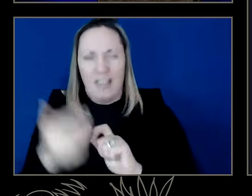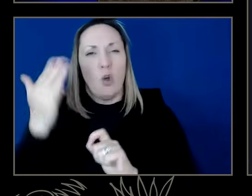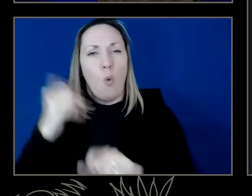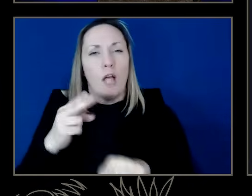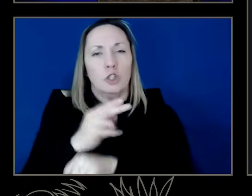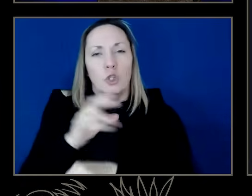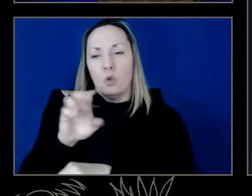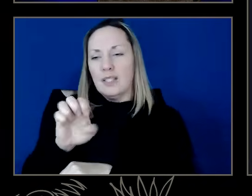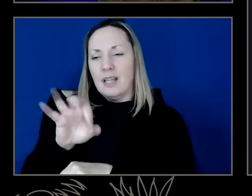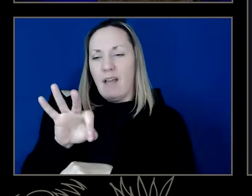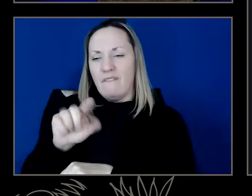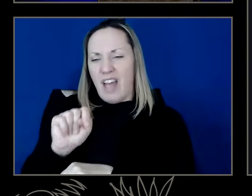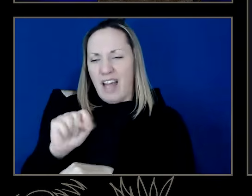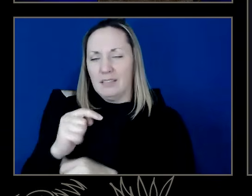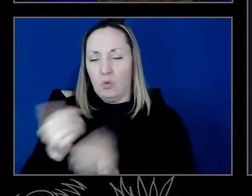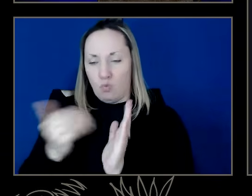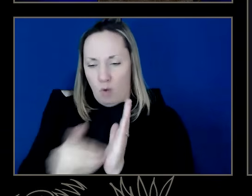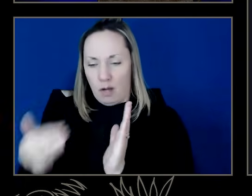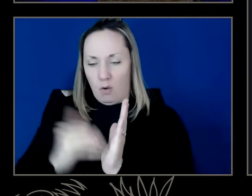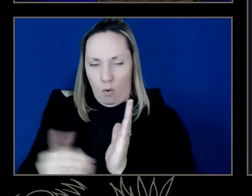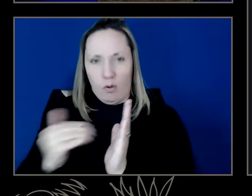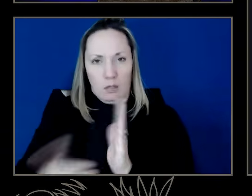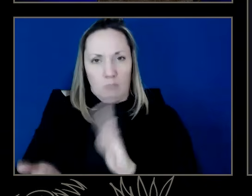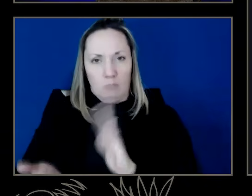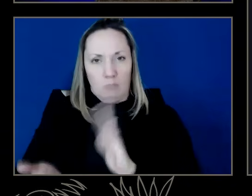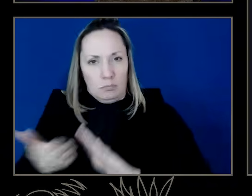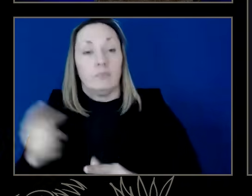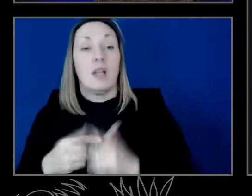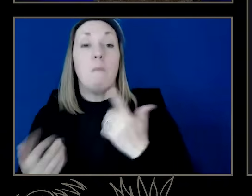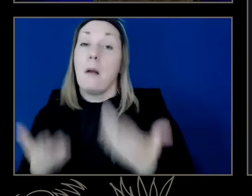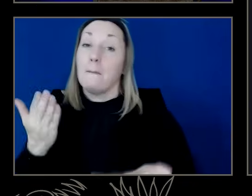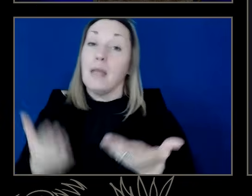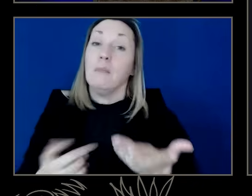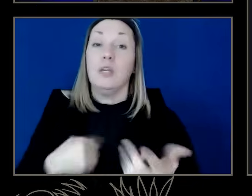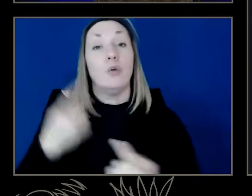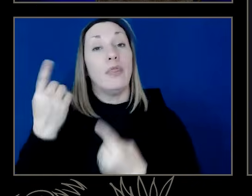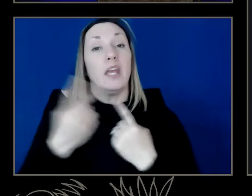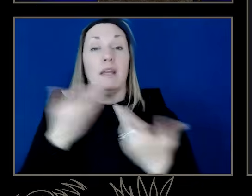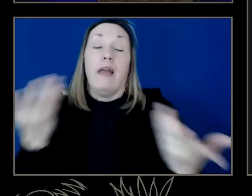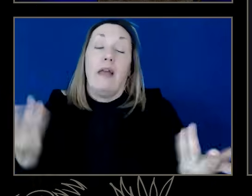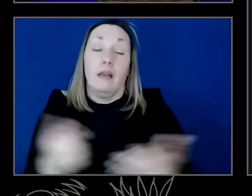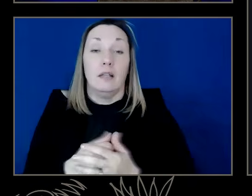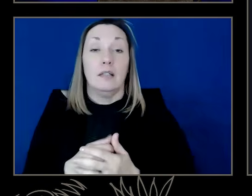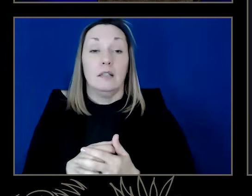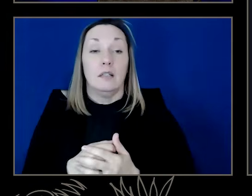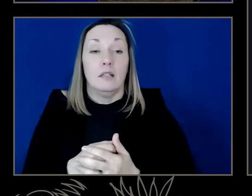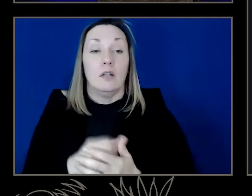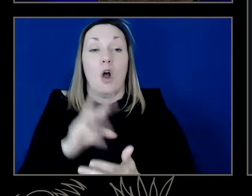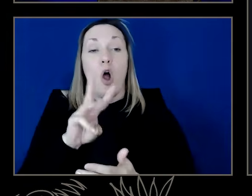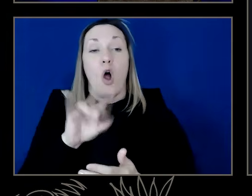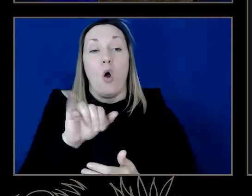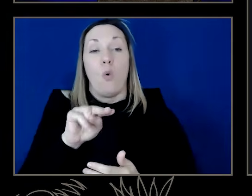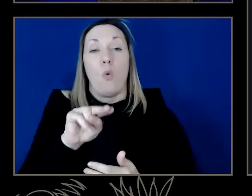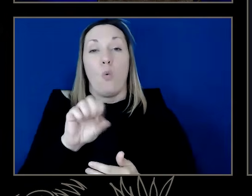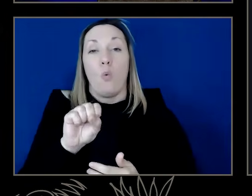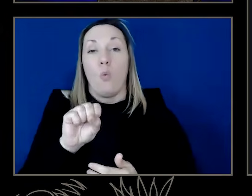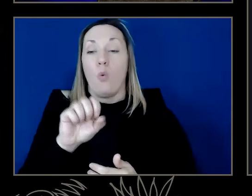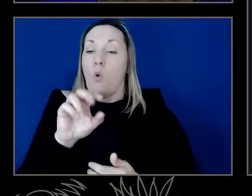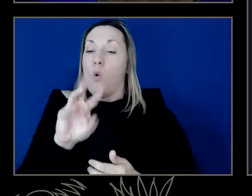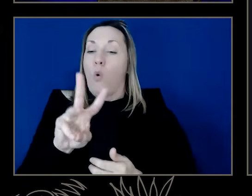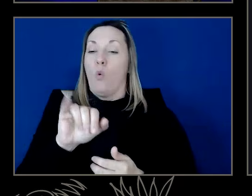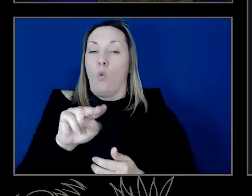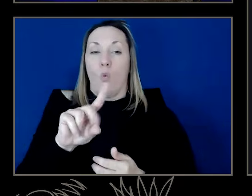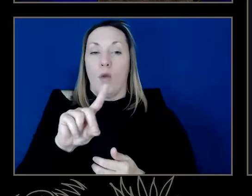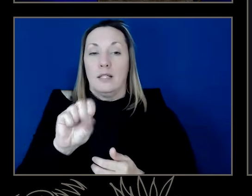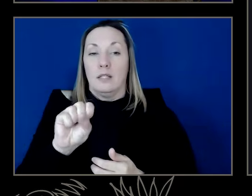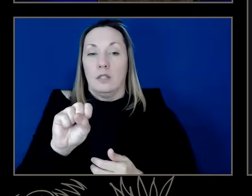useEffect rerunning so many times? But you might also be thinking, hey, Windsurf generated this useState, useEffect